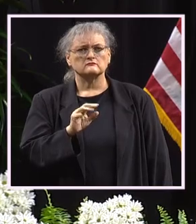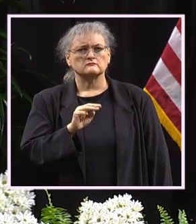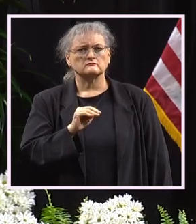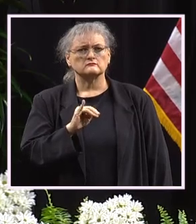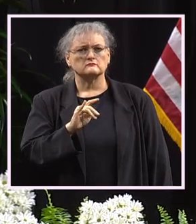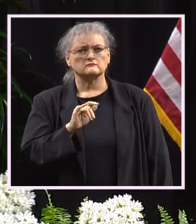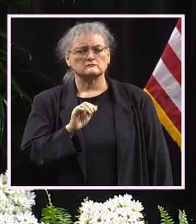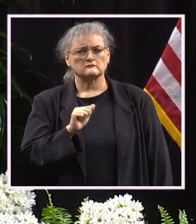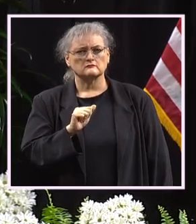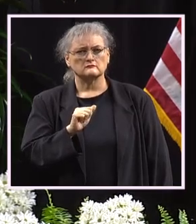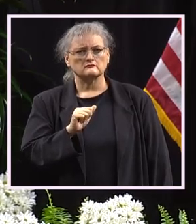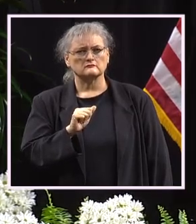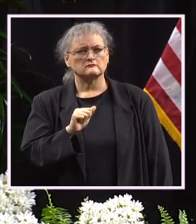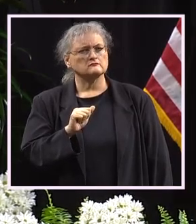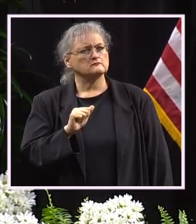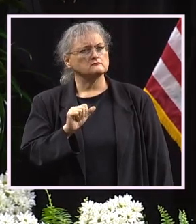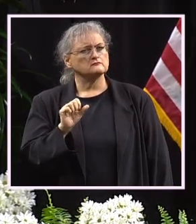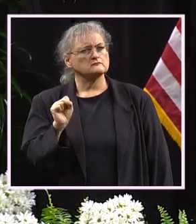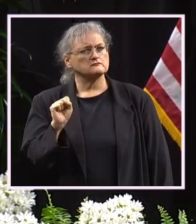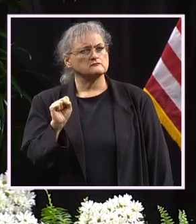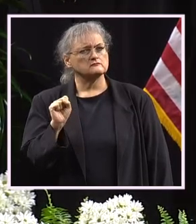Nia Elise Floyd.